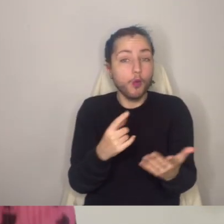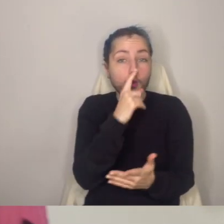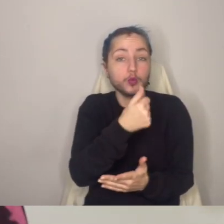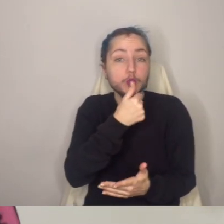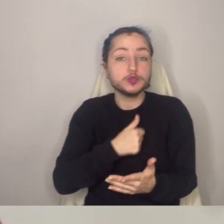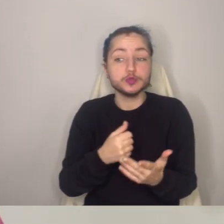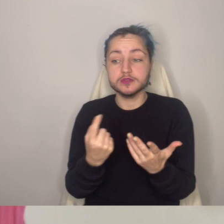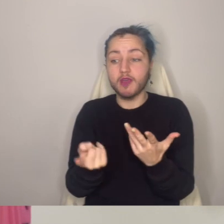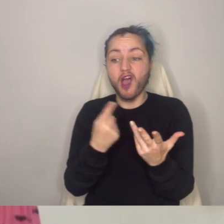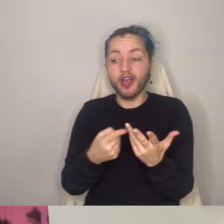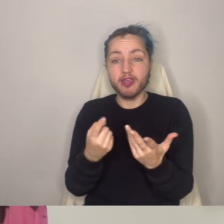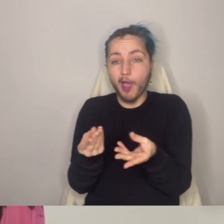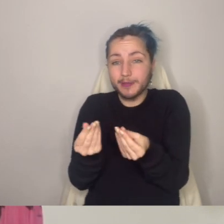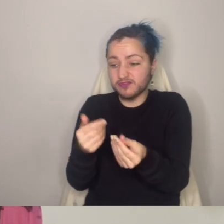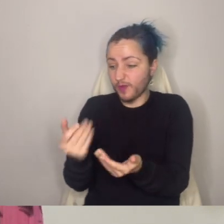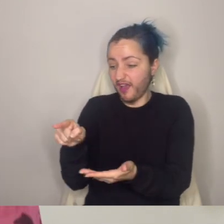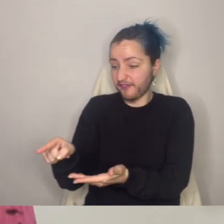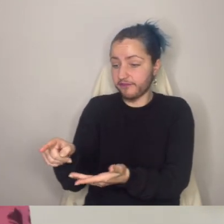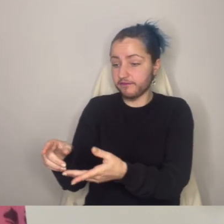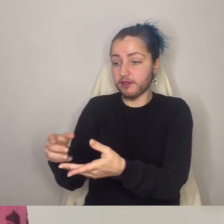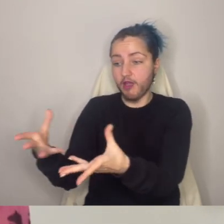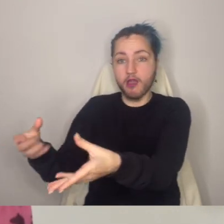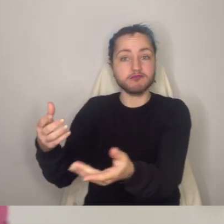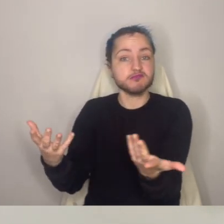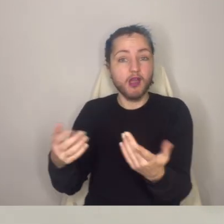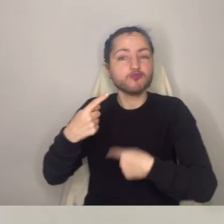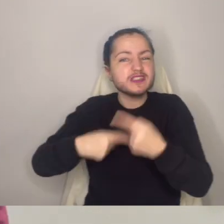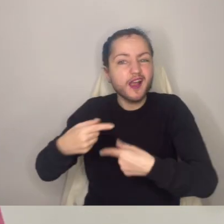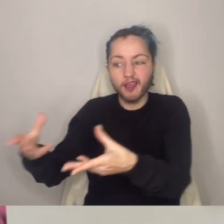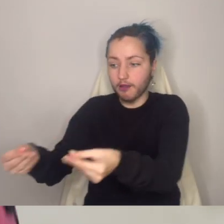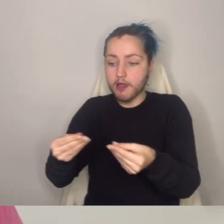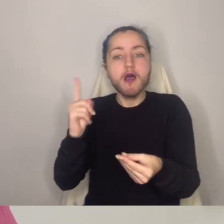even be using other parts of scrap materials that have already got patterns on.